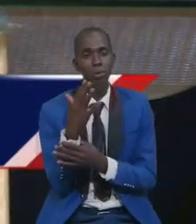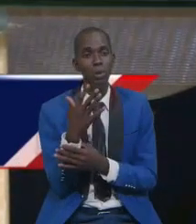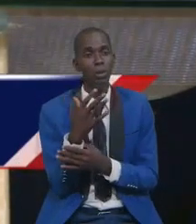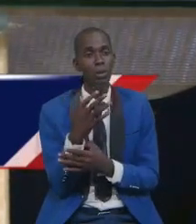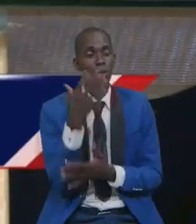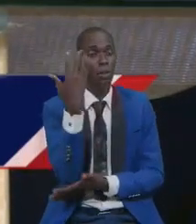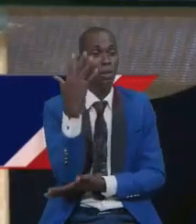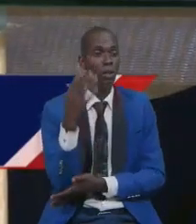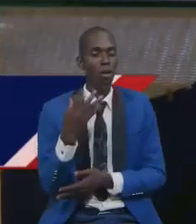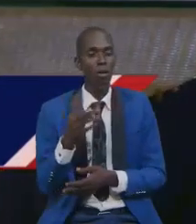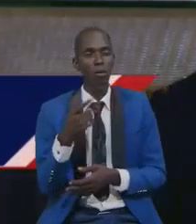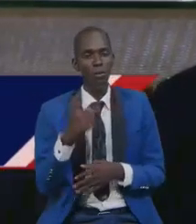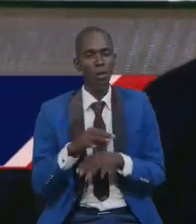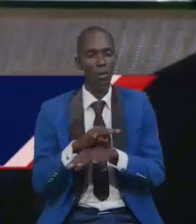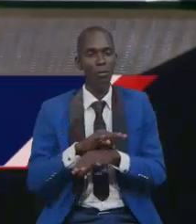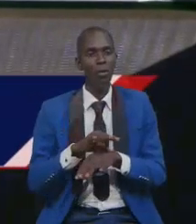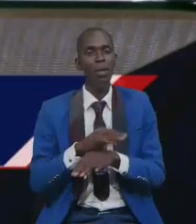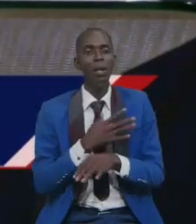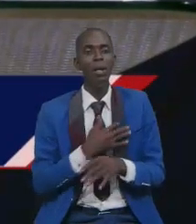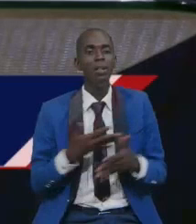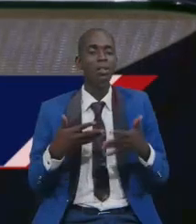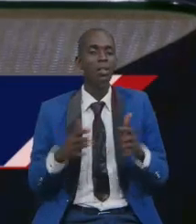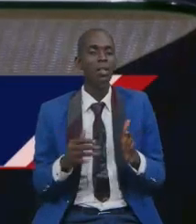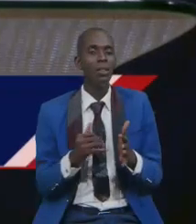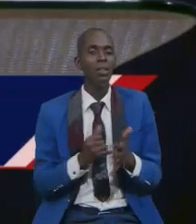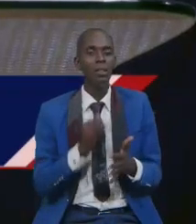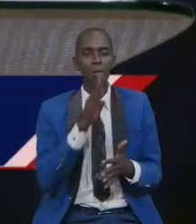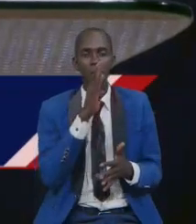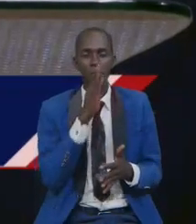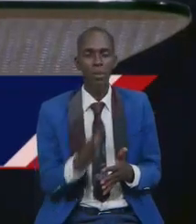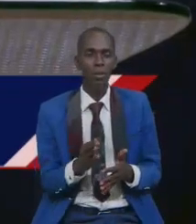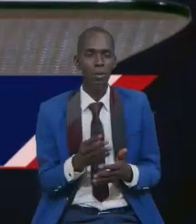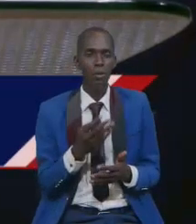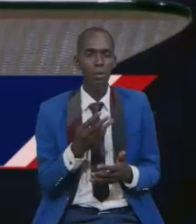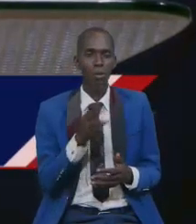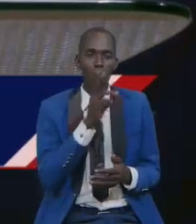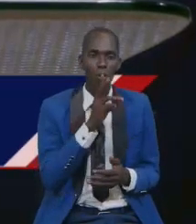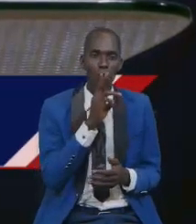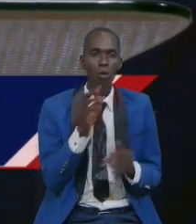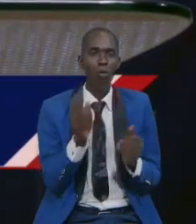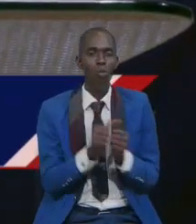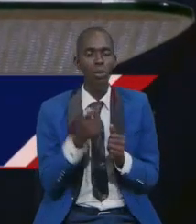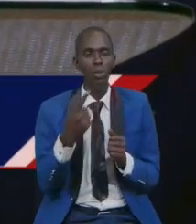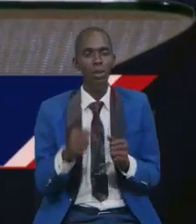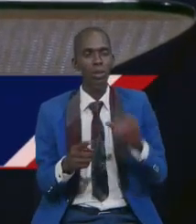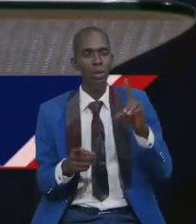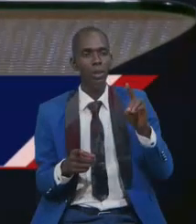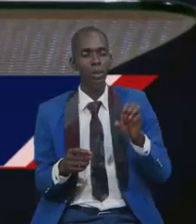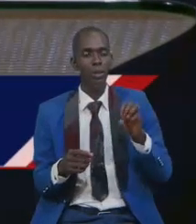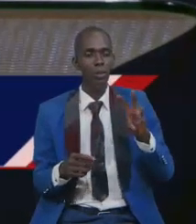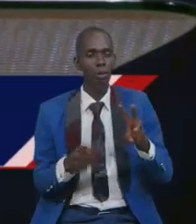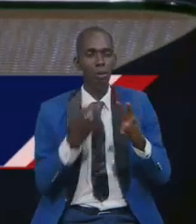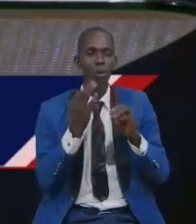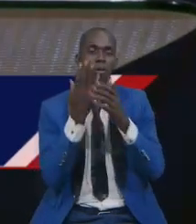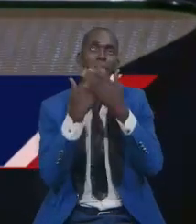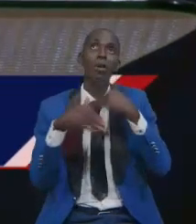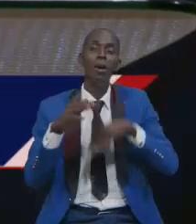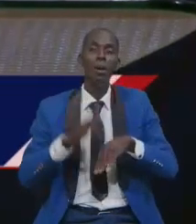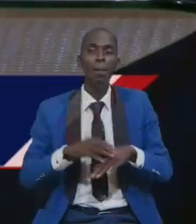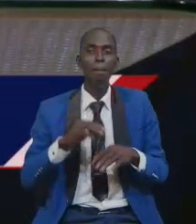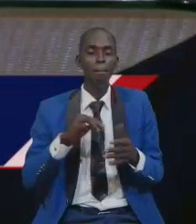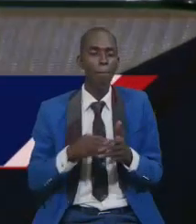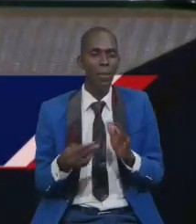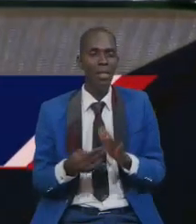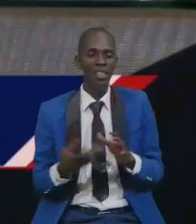of the field, and let it be wet with the dew of heaven, that is, take shelter